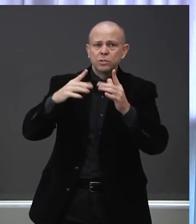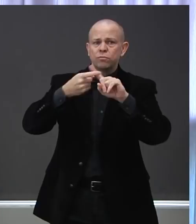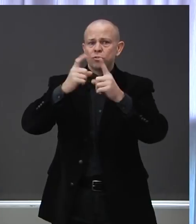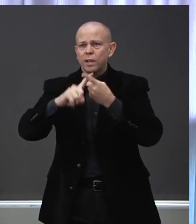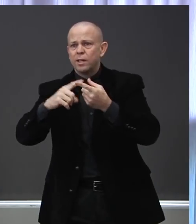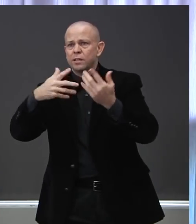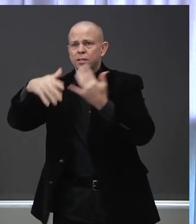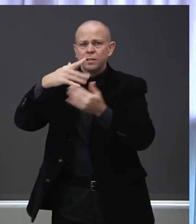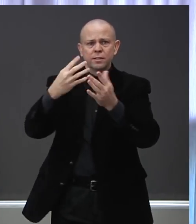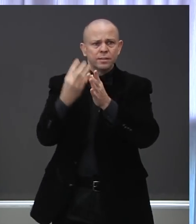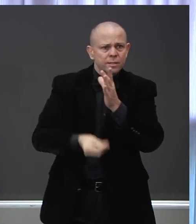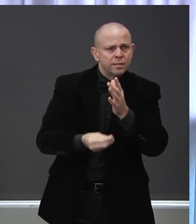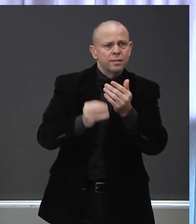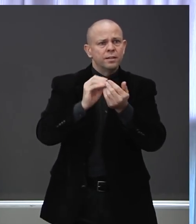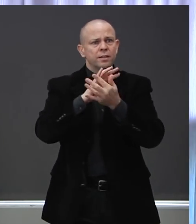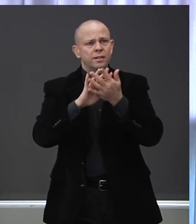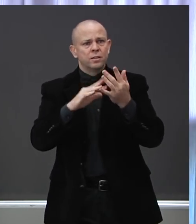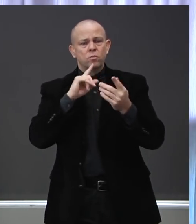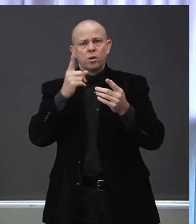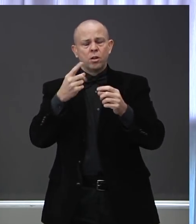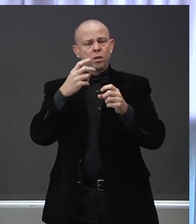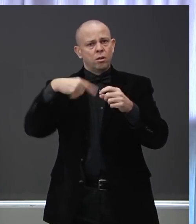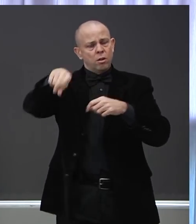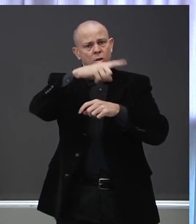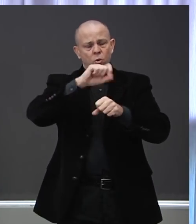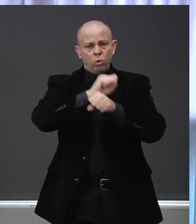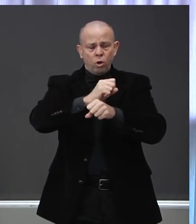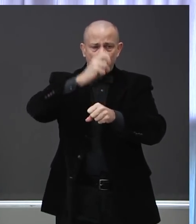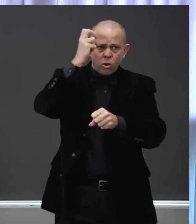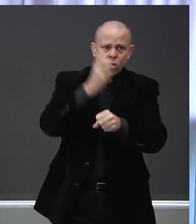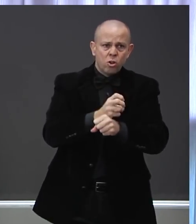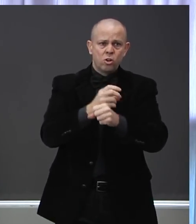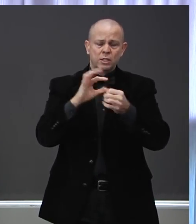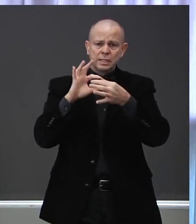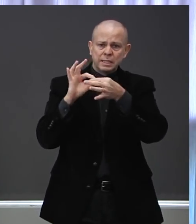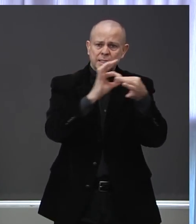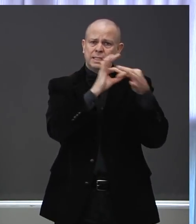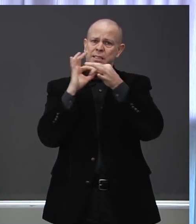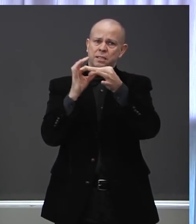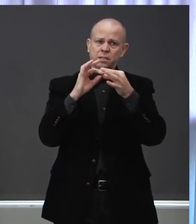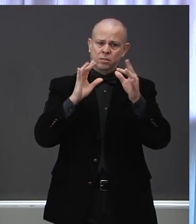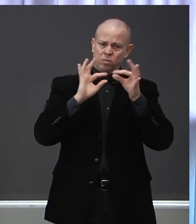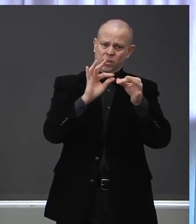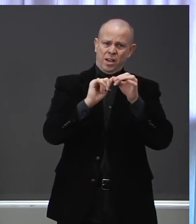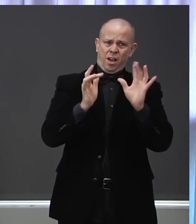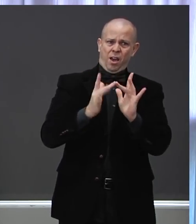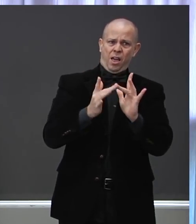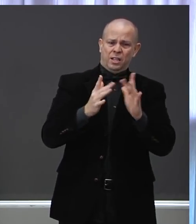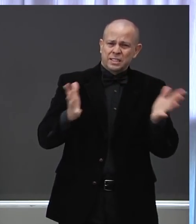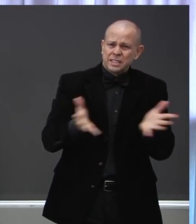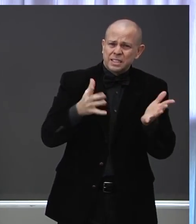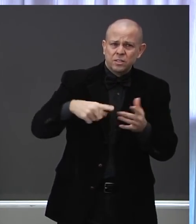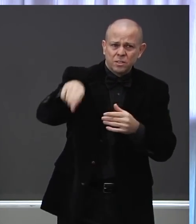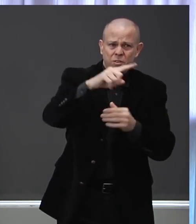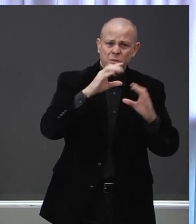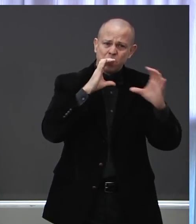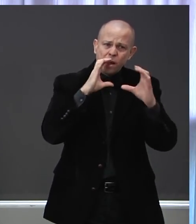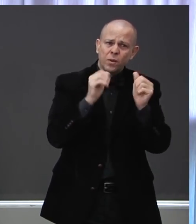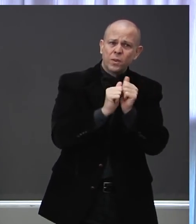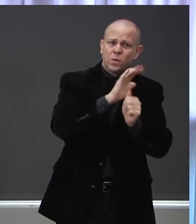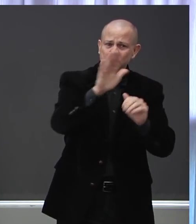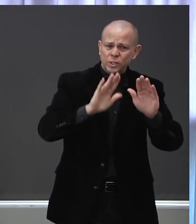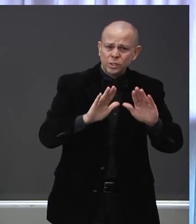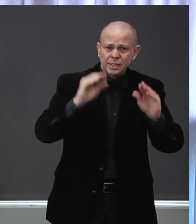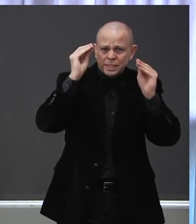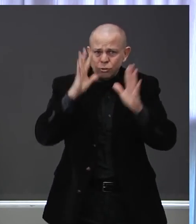very hard to make connections right now. And I urge you to reach out directly to your child's teacher whenever you recognize a concern